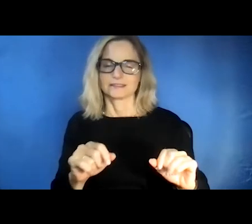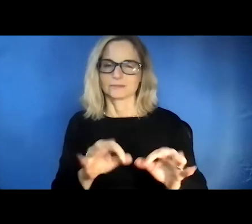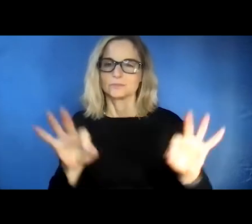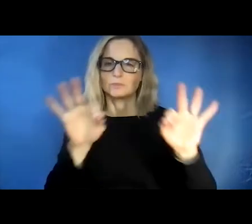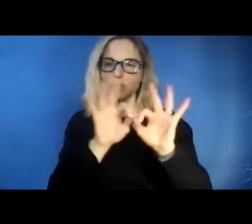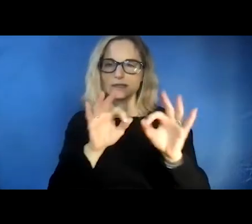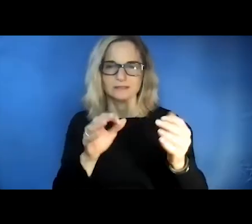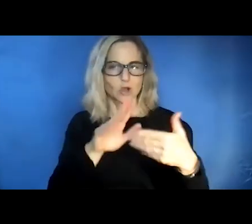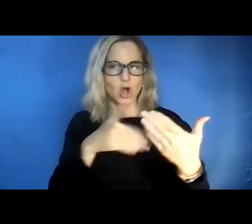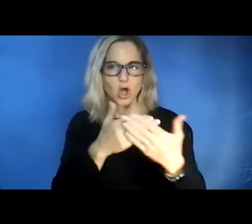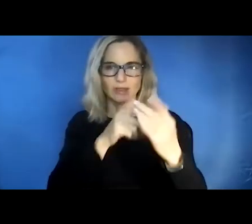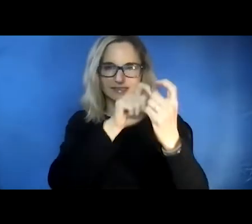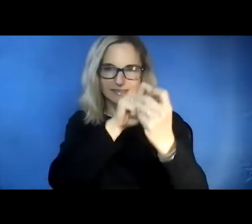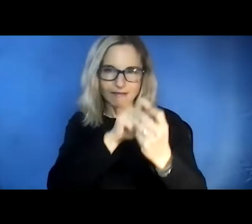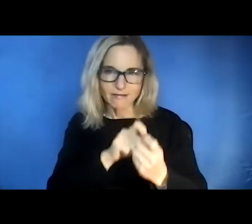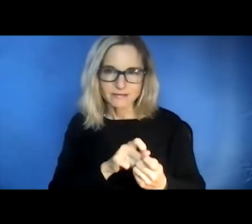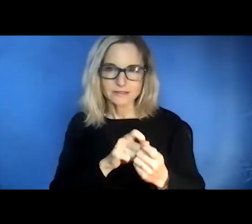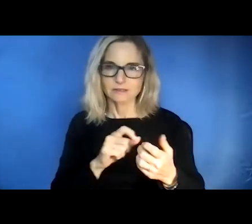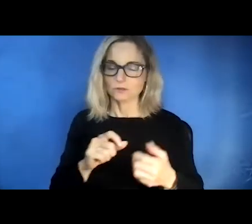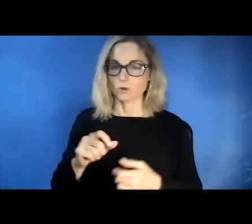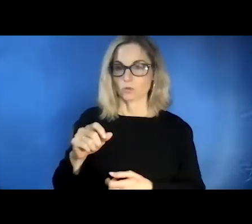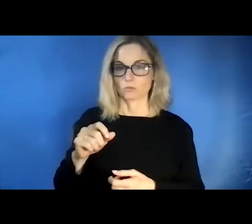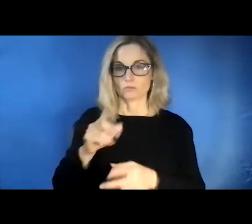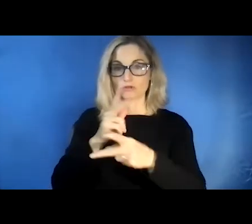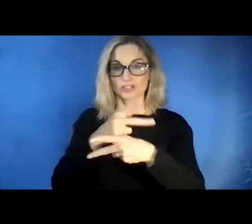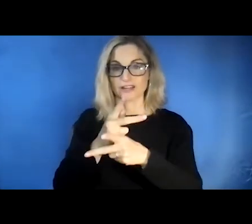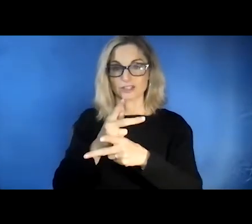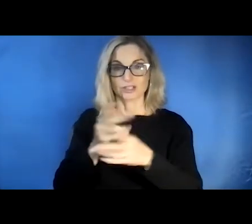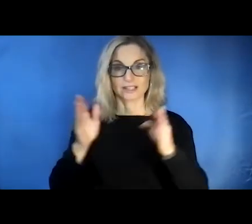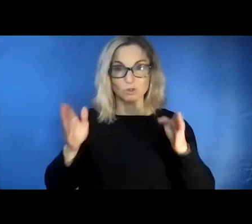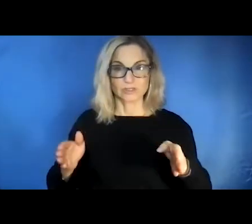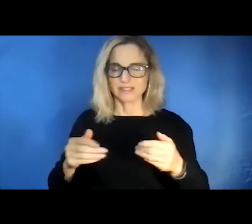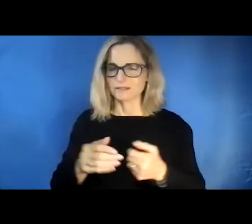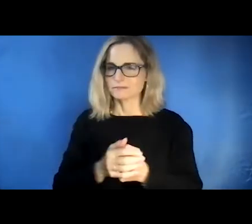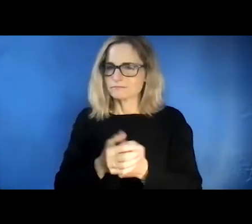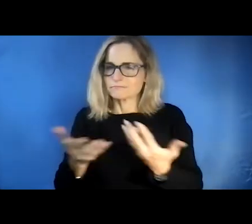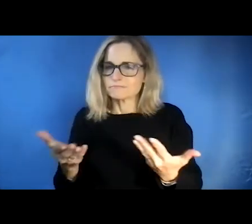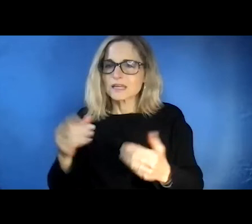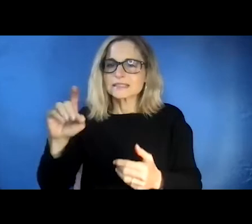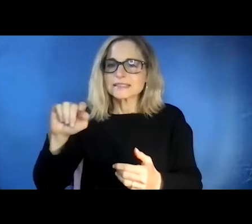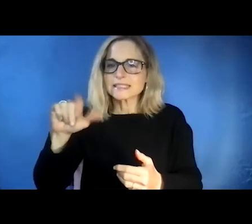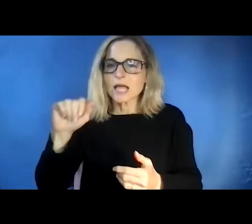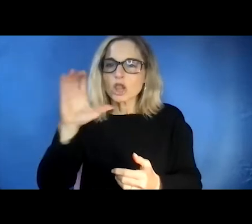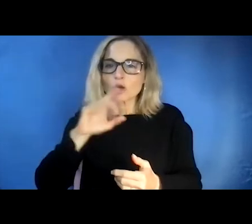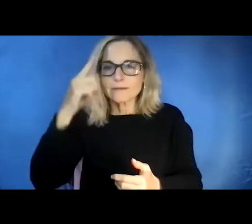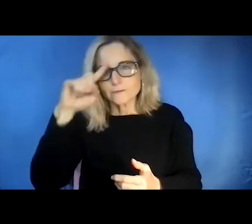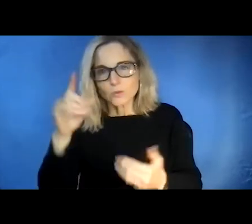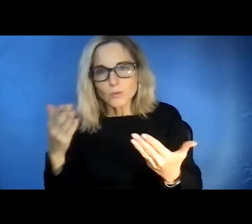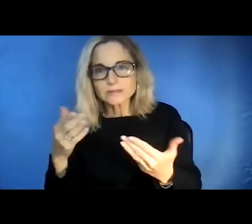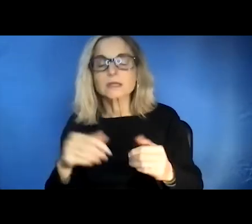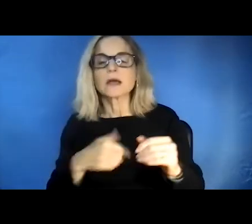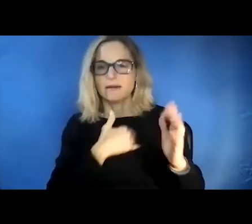detailed information on what exactly they're looking for. But I do want to emphasize that if you do not